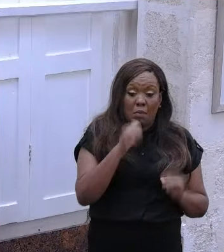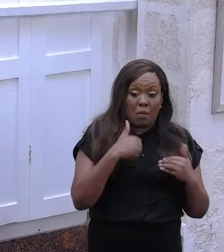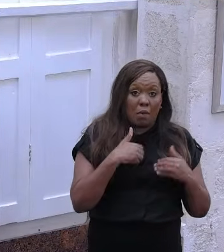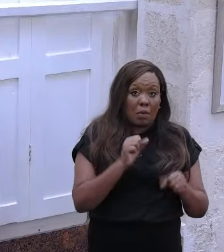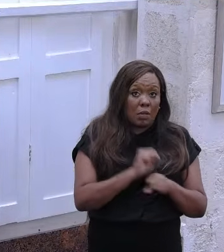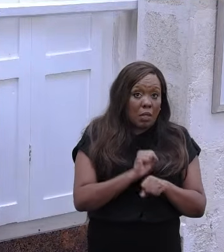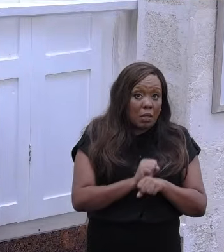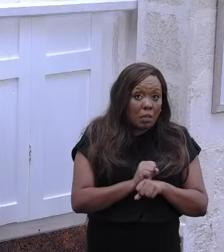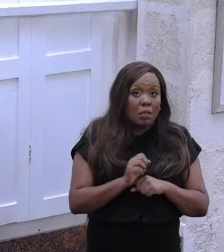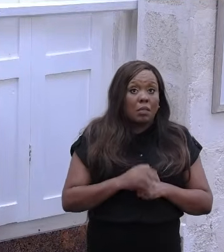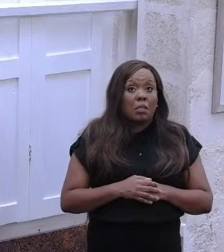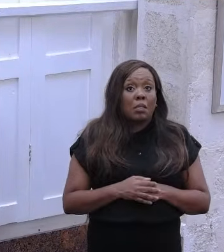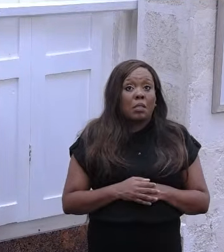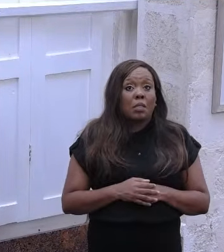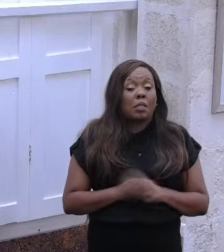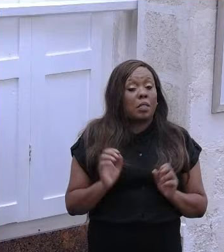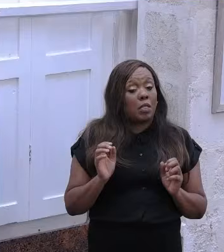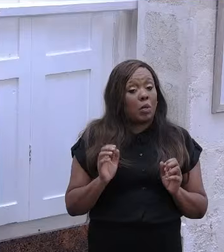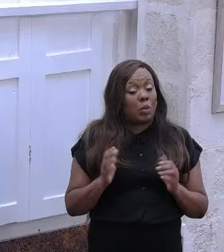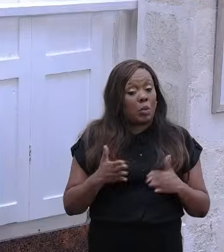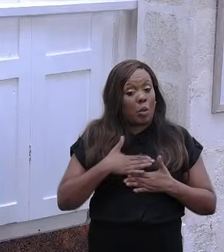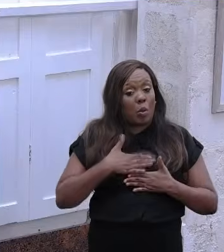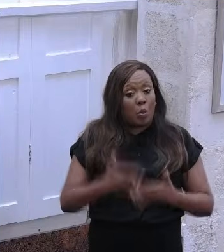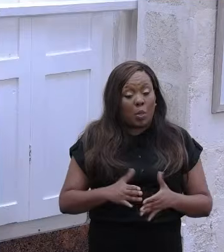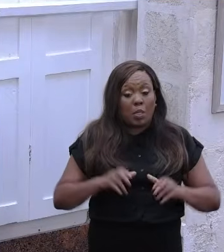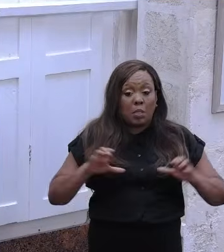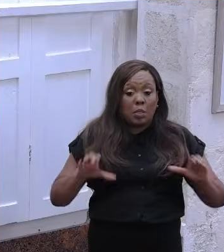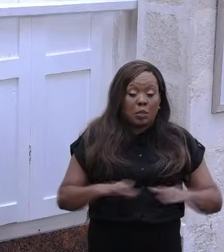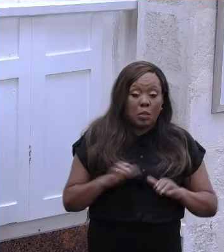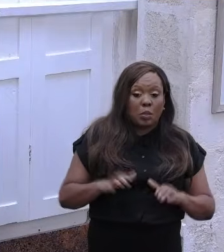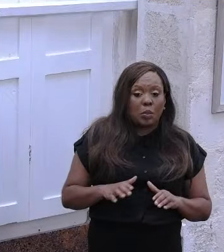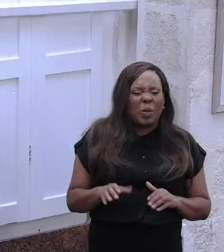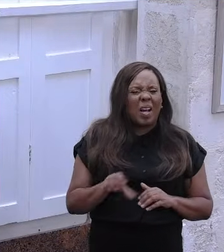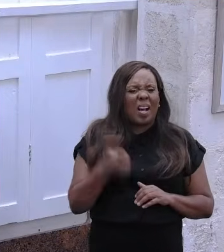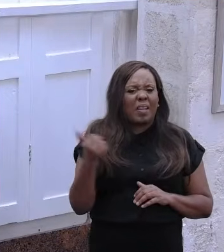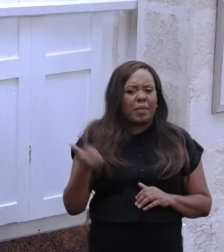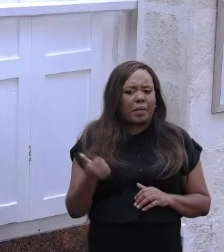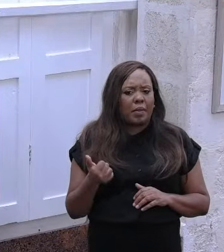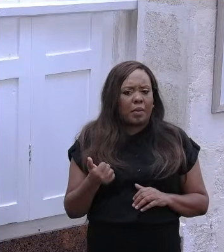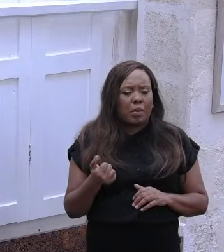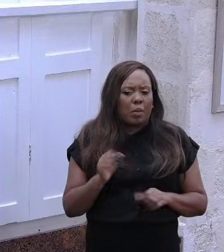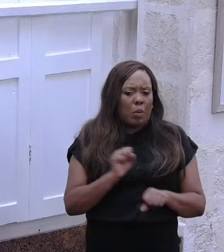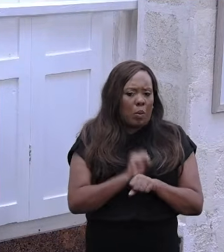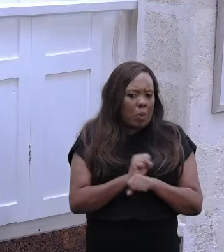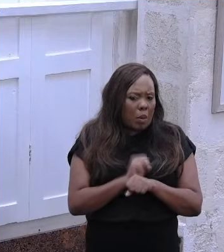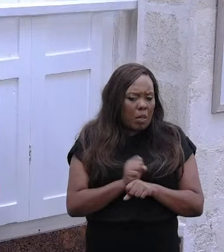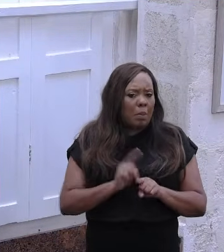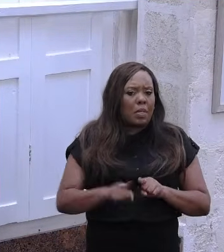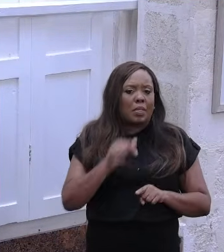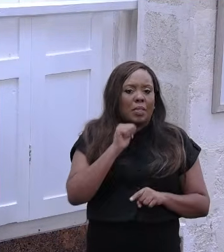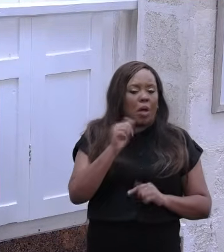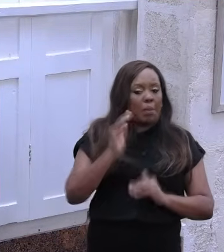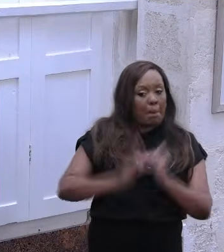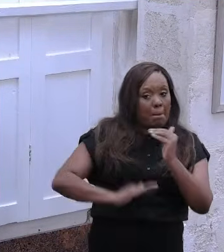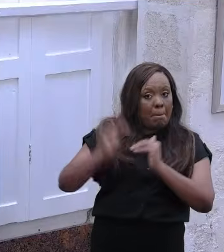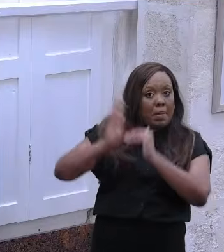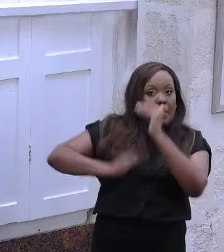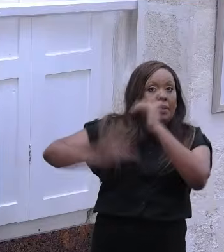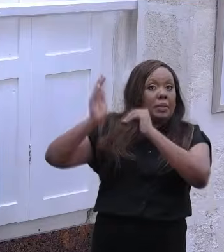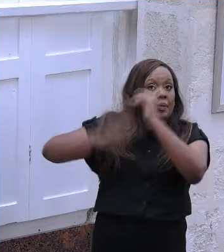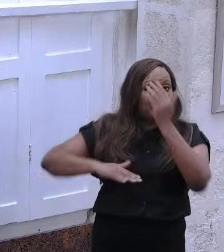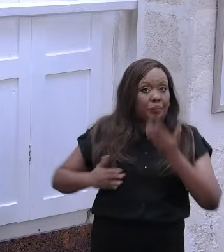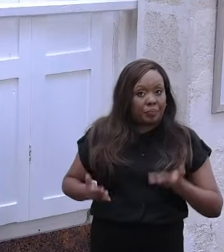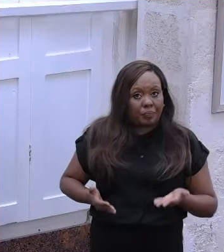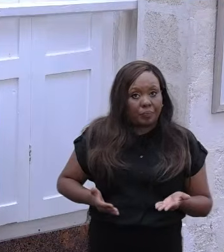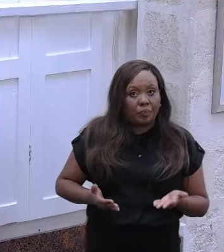did not come with the essential construction skills. What we've been doing in the ministry is to begin to fast track,